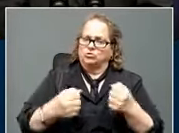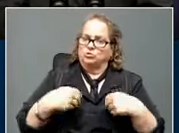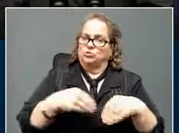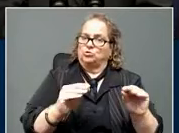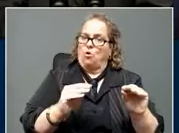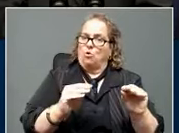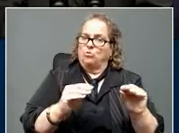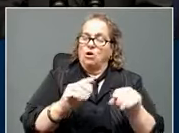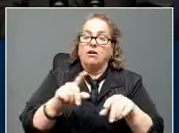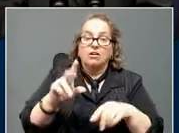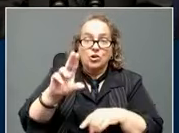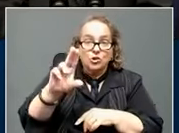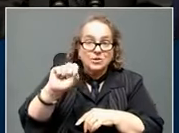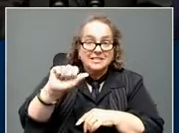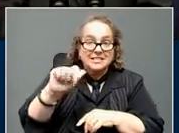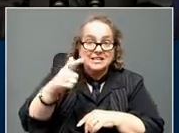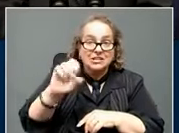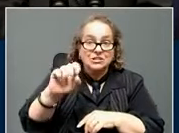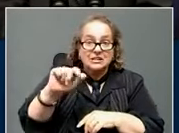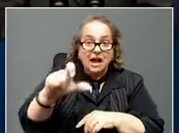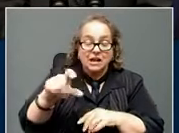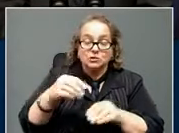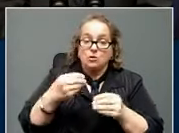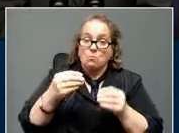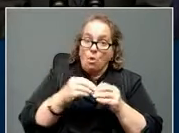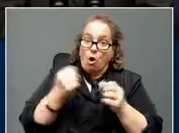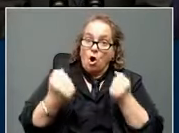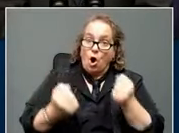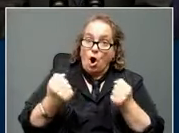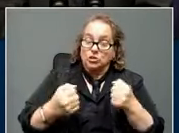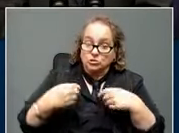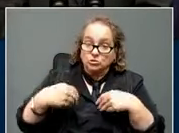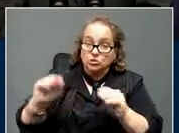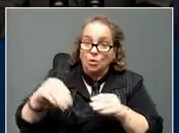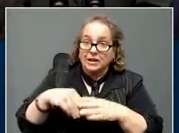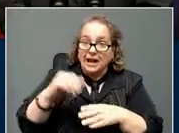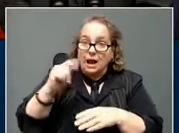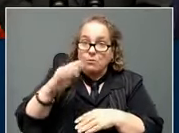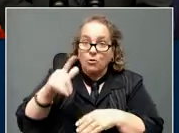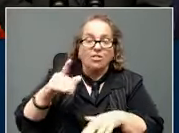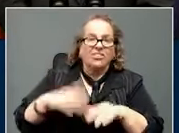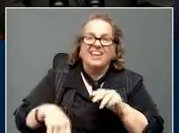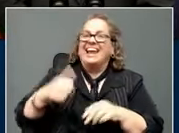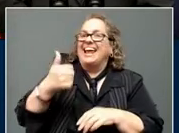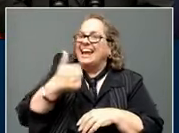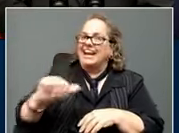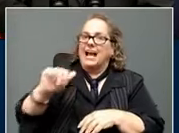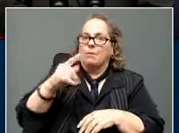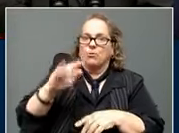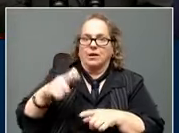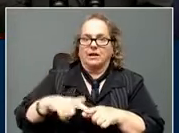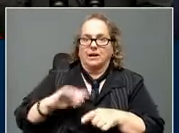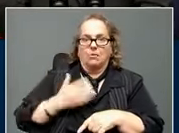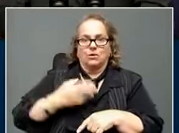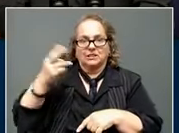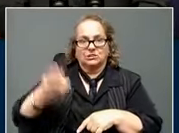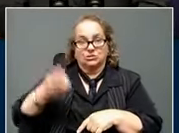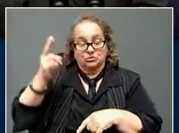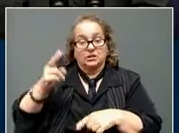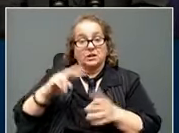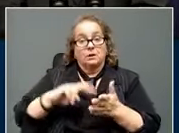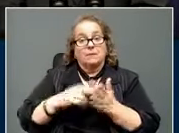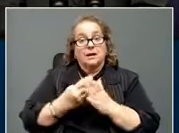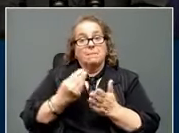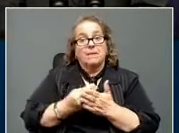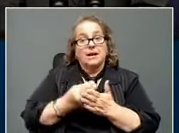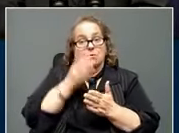tax in April than in any April in our history. So this money is going to be added to the current fiscal year general fund, which